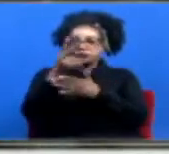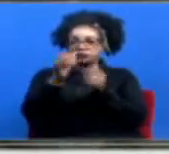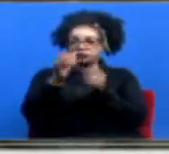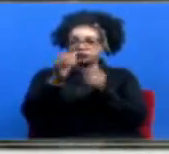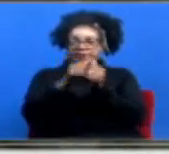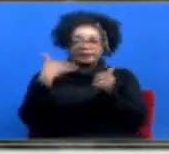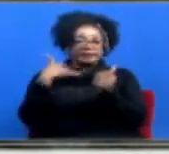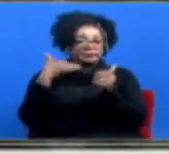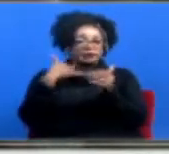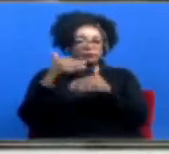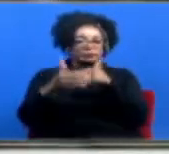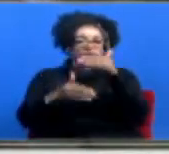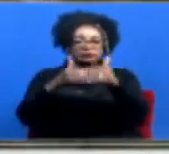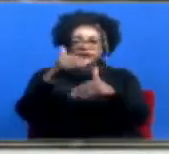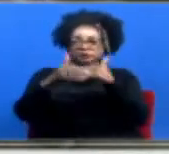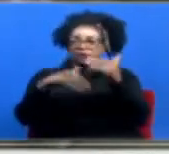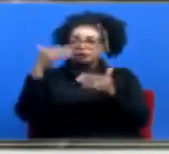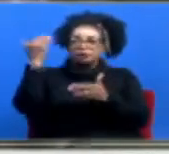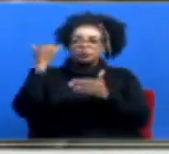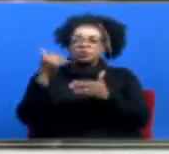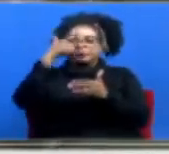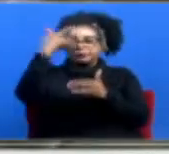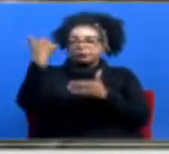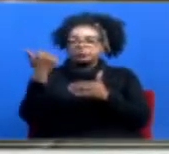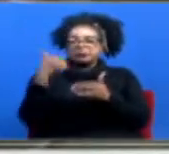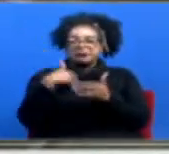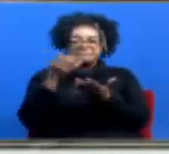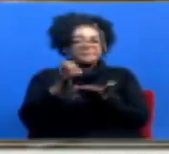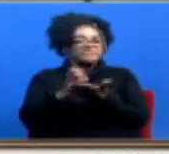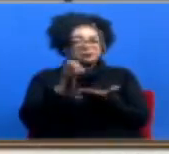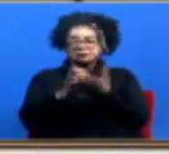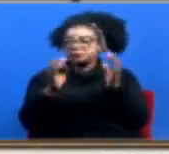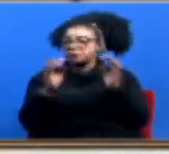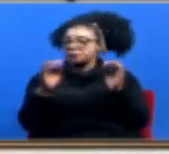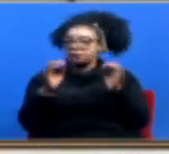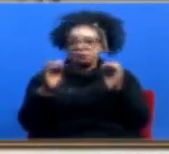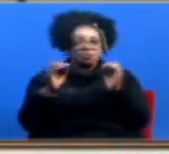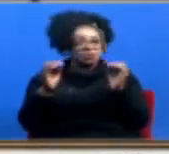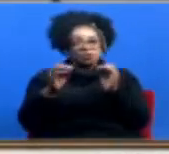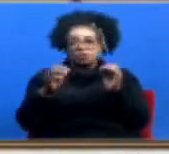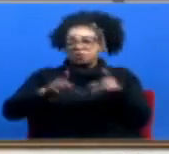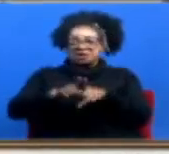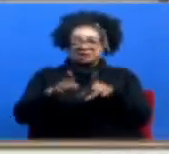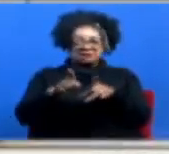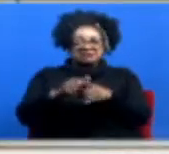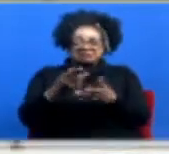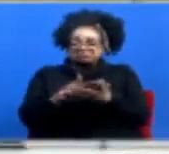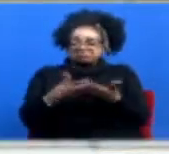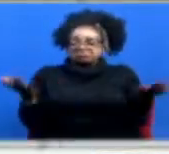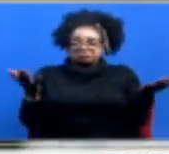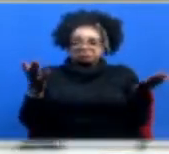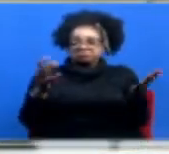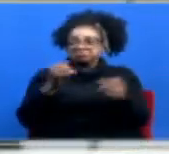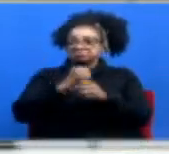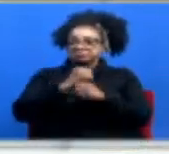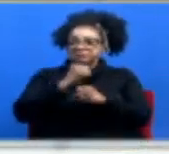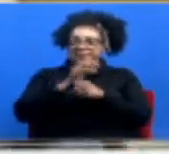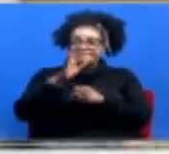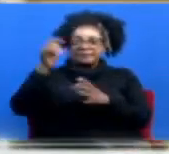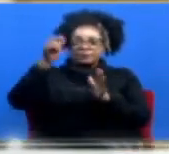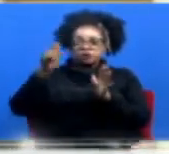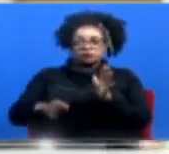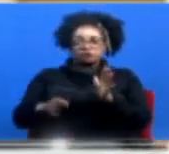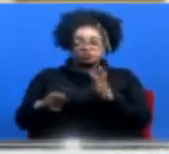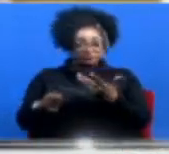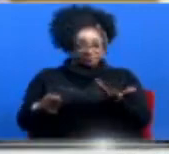Procedure Code due to lack of evidence as a result of the reckless dereliction of duty by the prosecution.